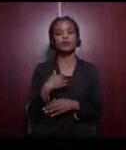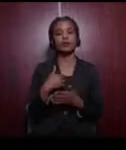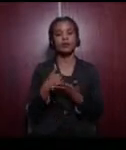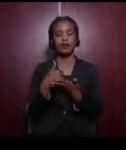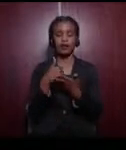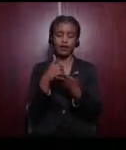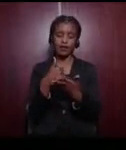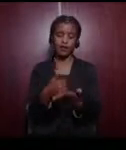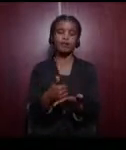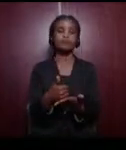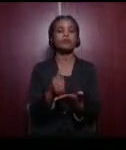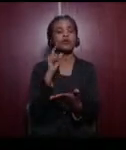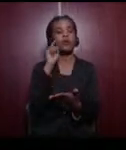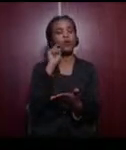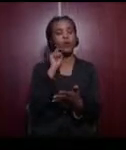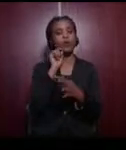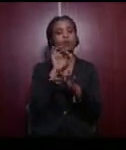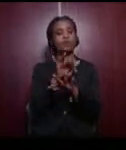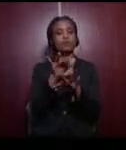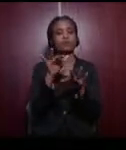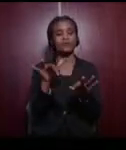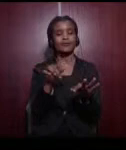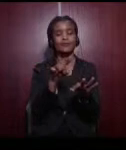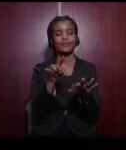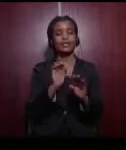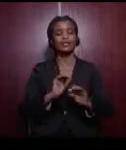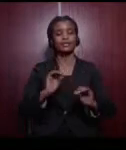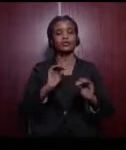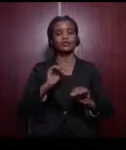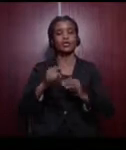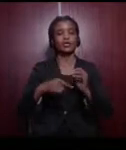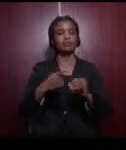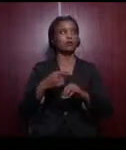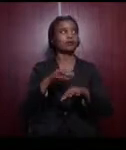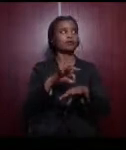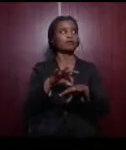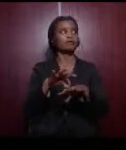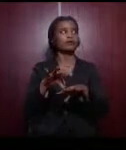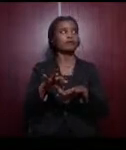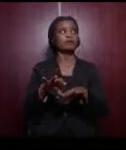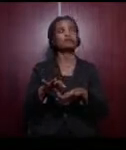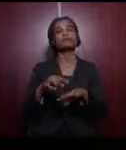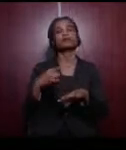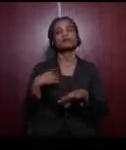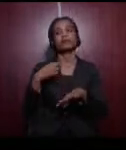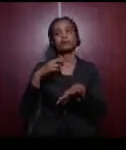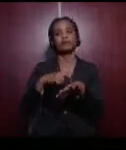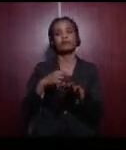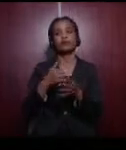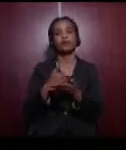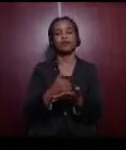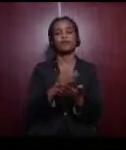seedling ngiyabafundisa nge farming. Please isicela usizo kakhulu. Thank you.